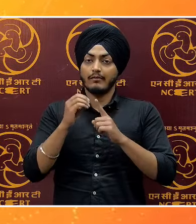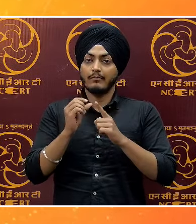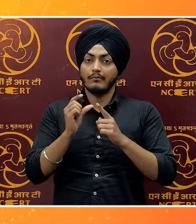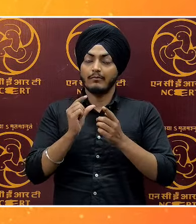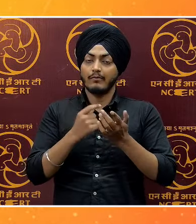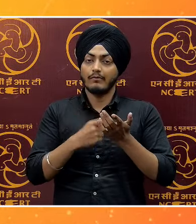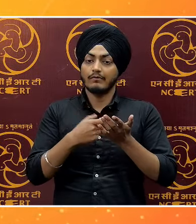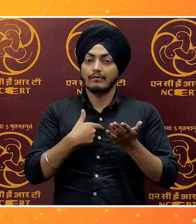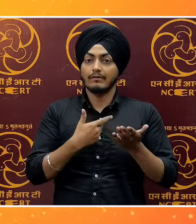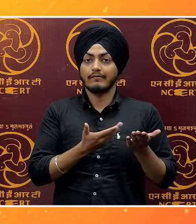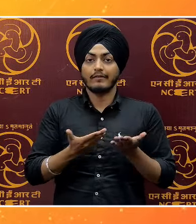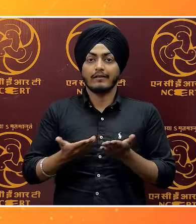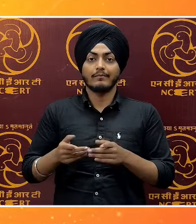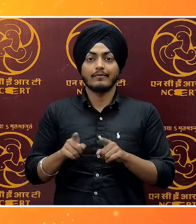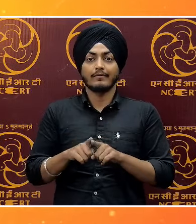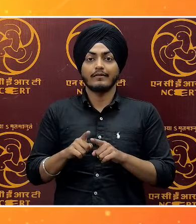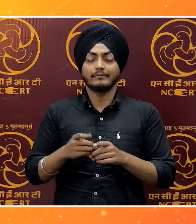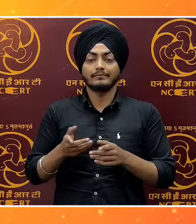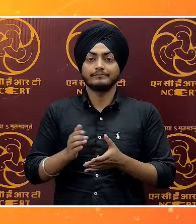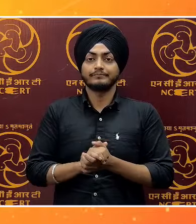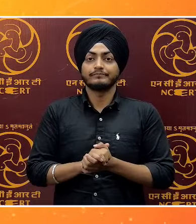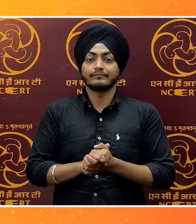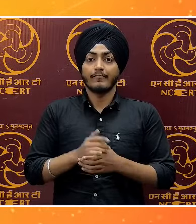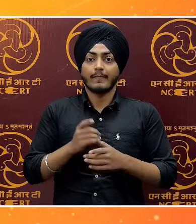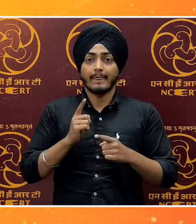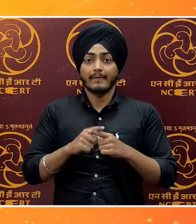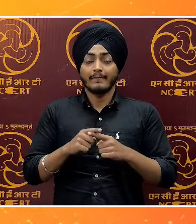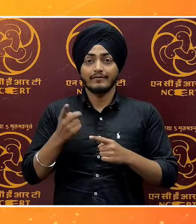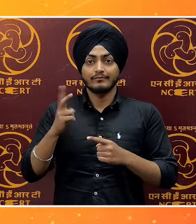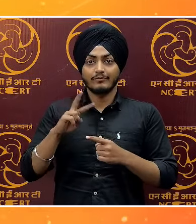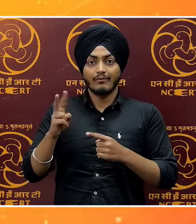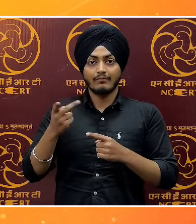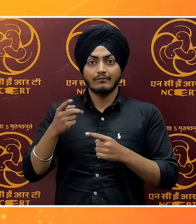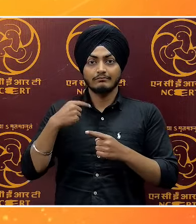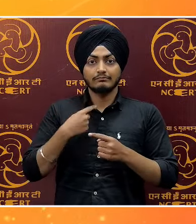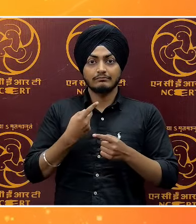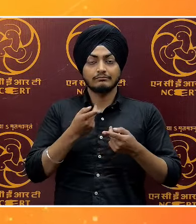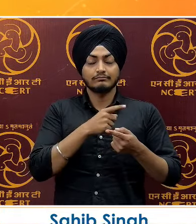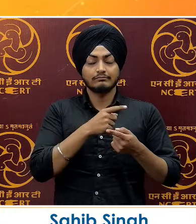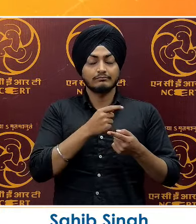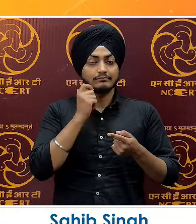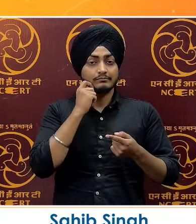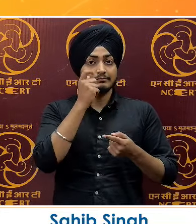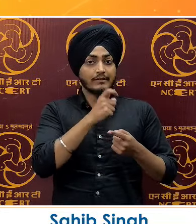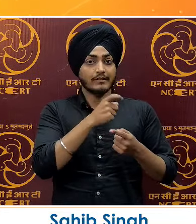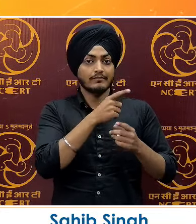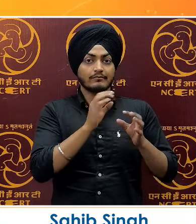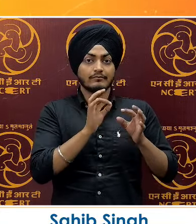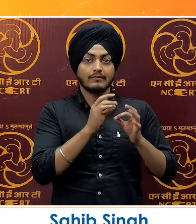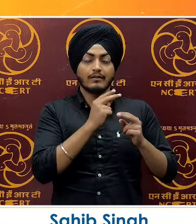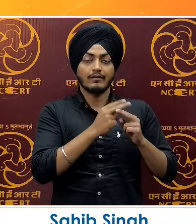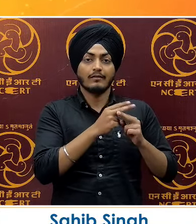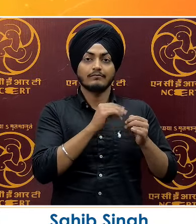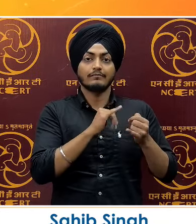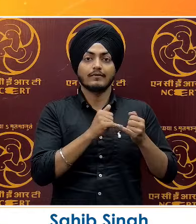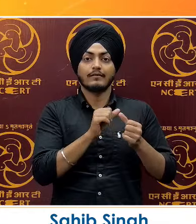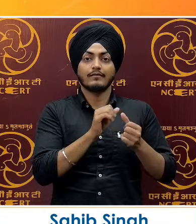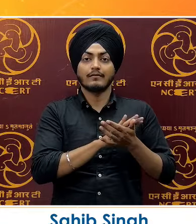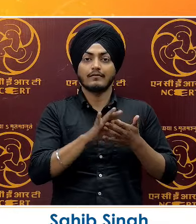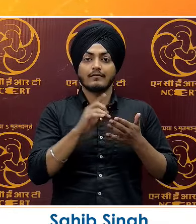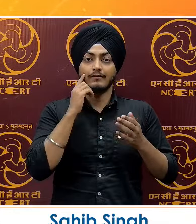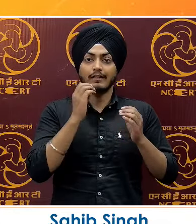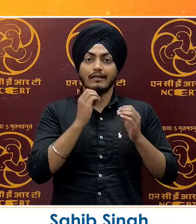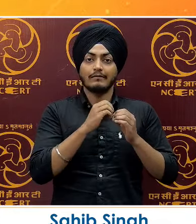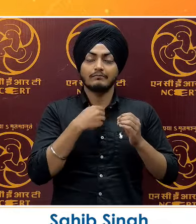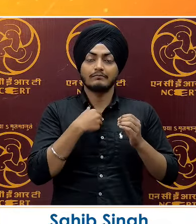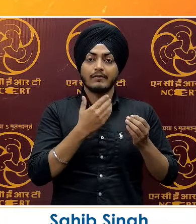Namaskar, thank you so much. And we both are accompanied by our Indian Sign Language interpreter, Mr. Sahib Singh. Sahib, namaskar and very warm